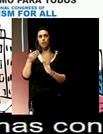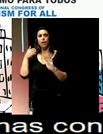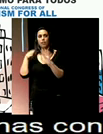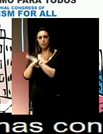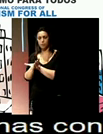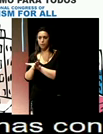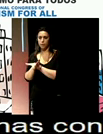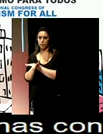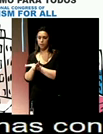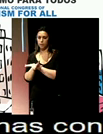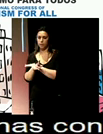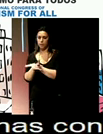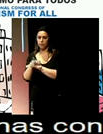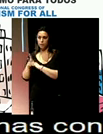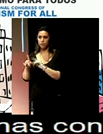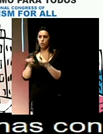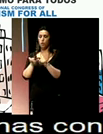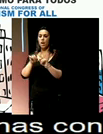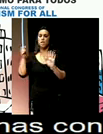some commercial